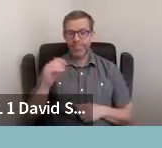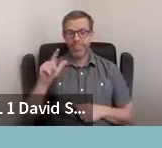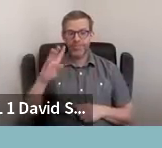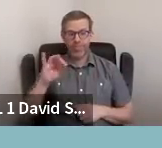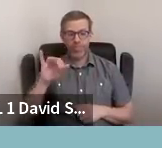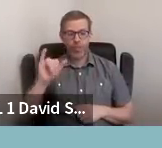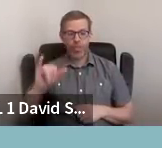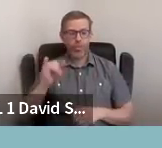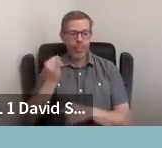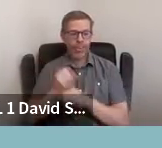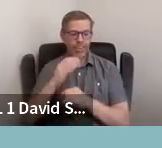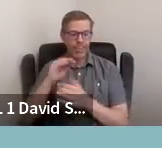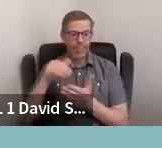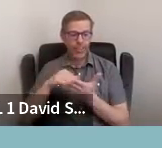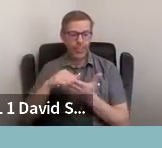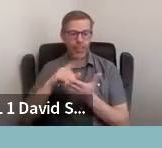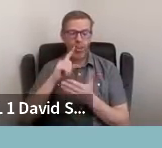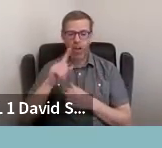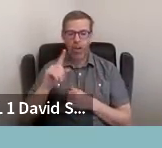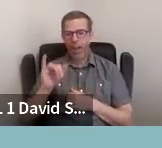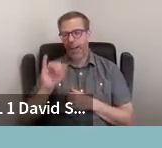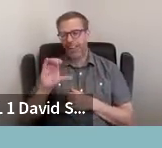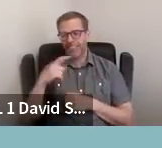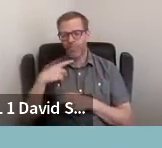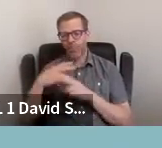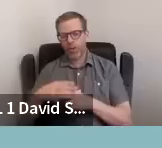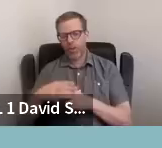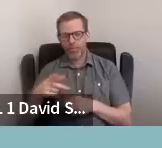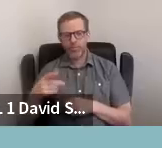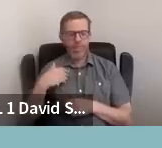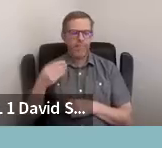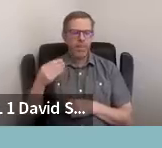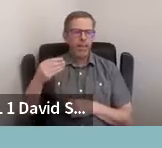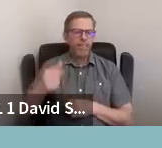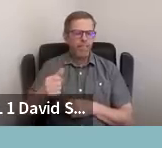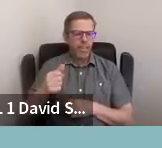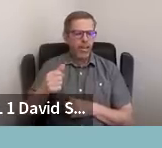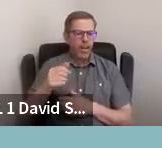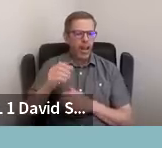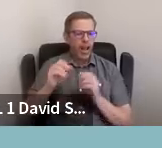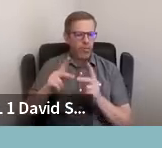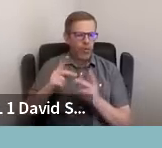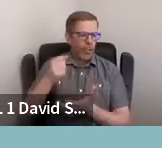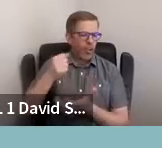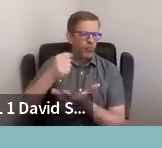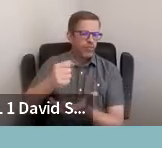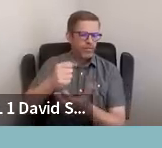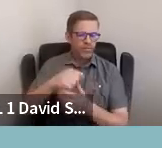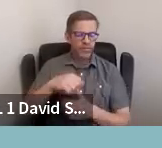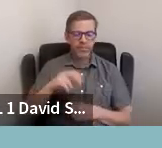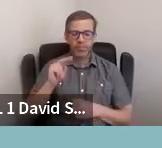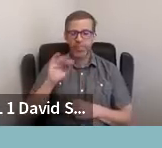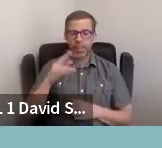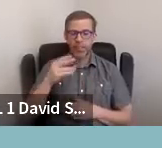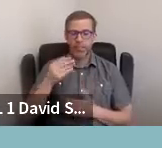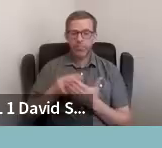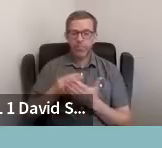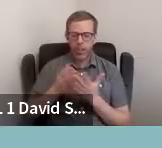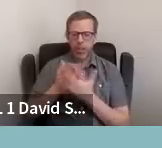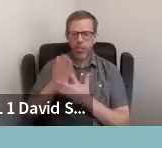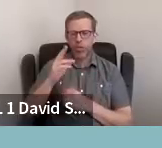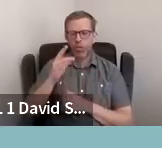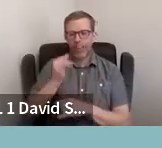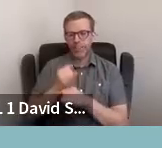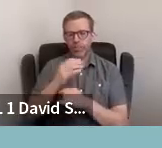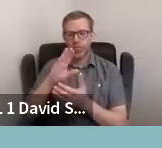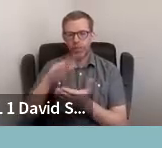and centers, or ICs, offer funding opportunities and award grants. NIH funding is made through the institutes and centers, and